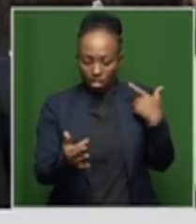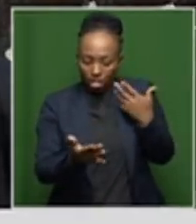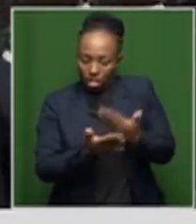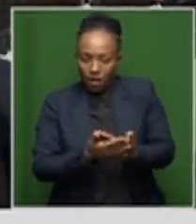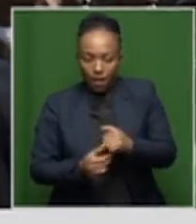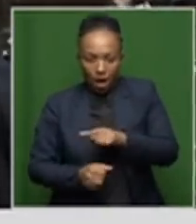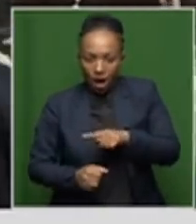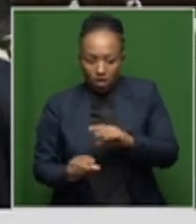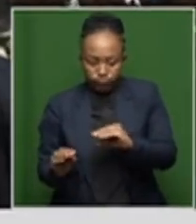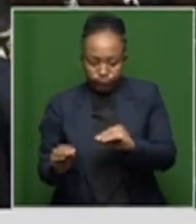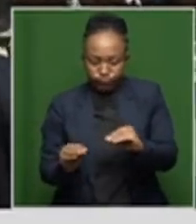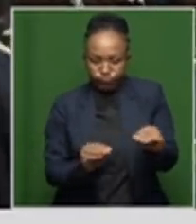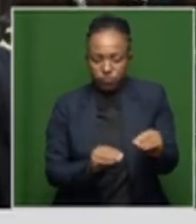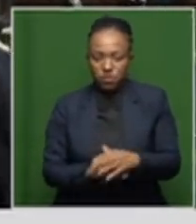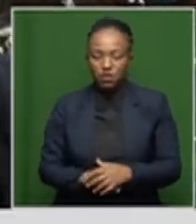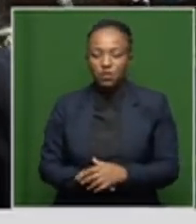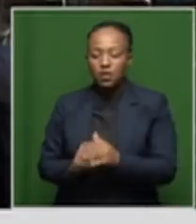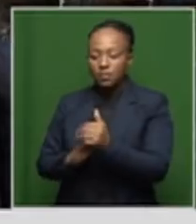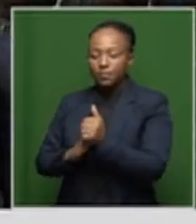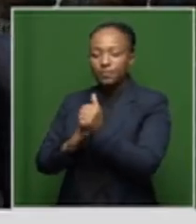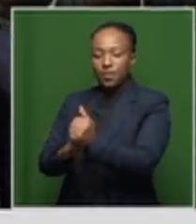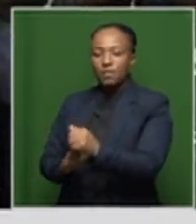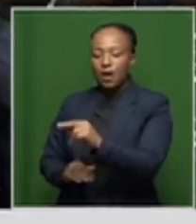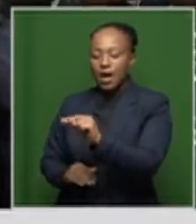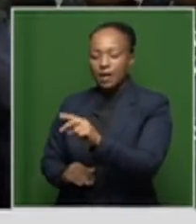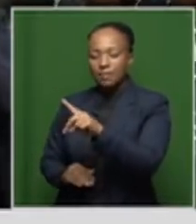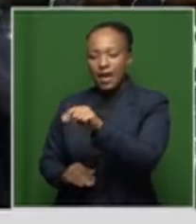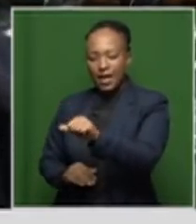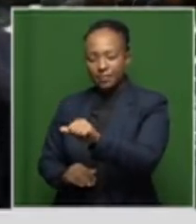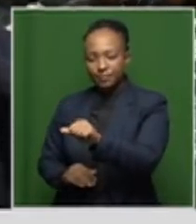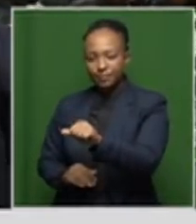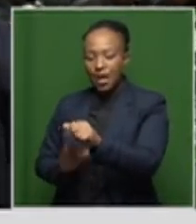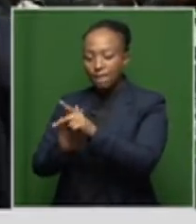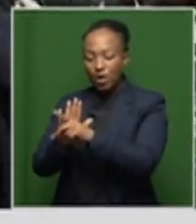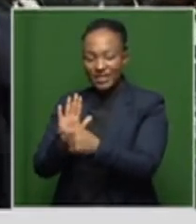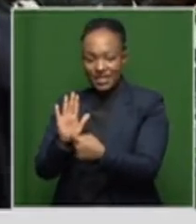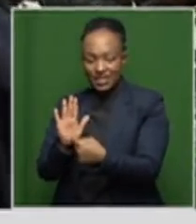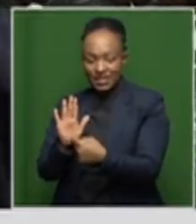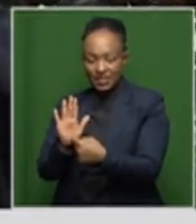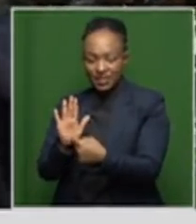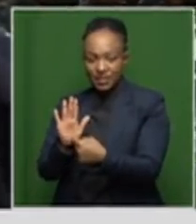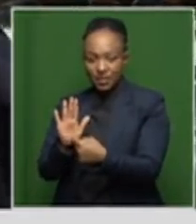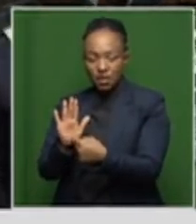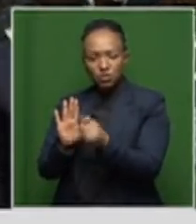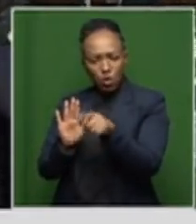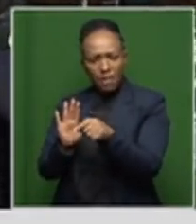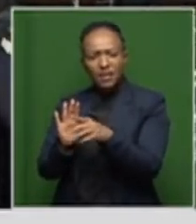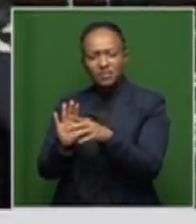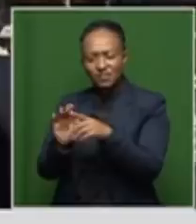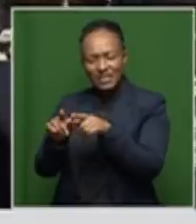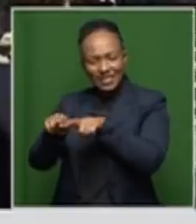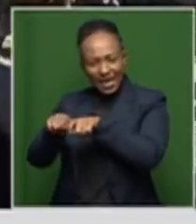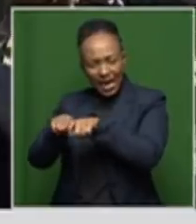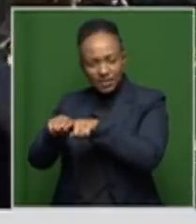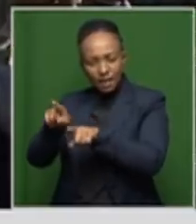We are guided by the National Prosecuting Authority prosecution policy, and we have to pass those tests in order for